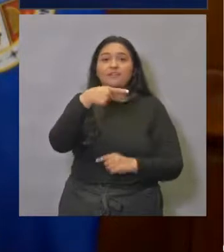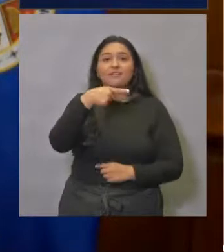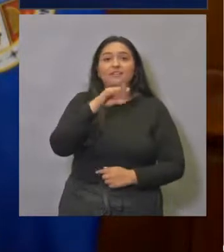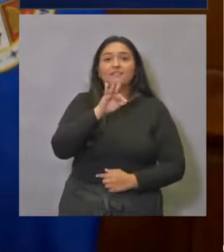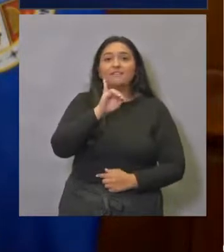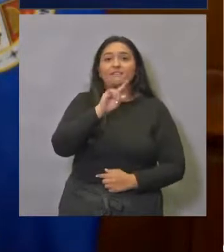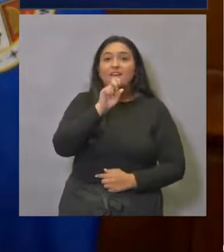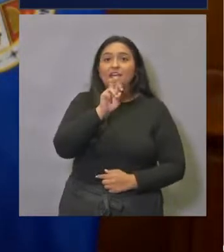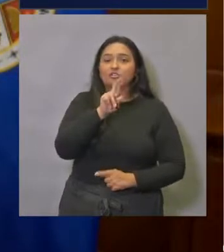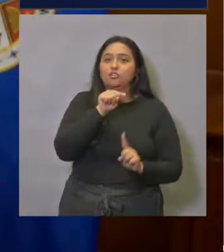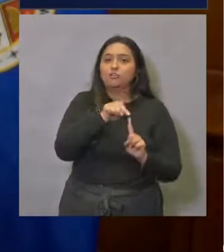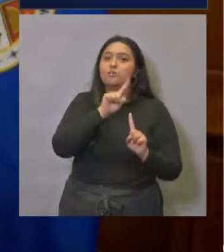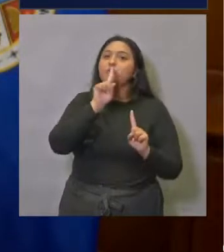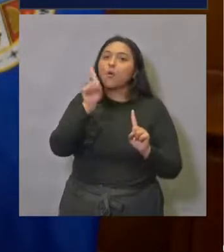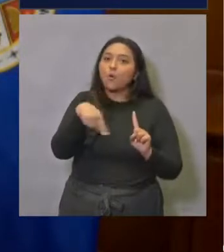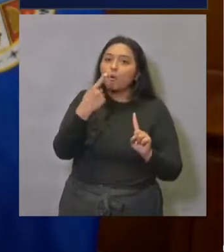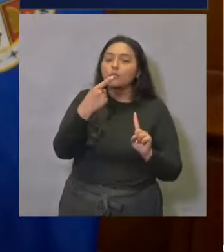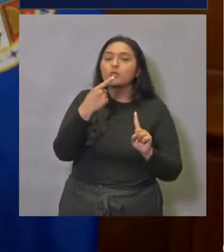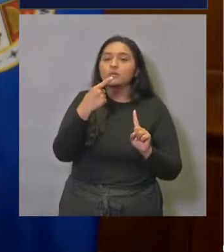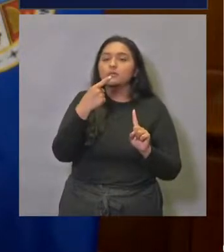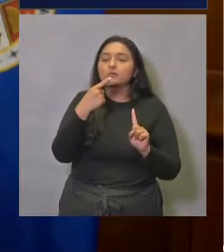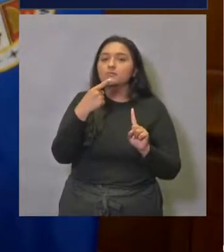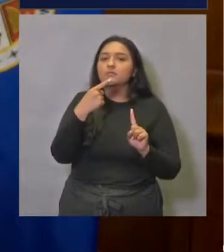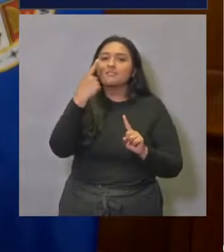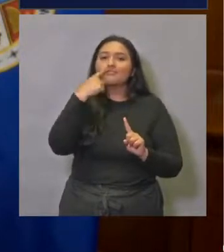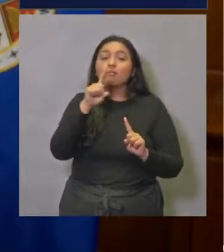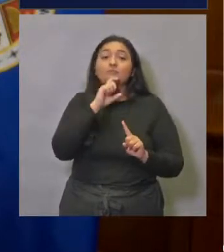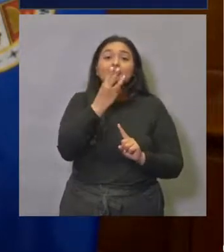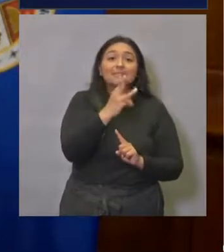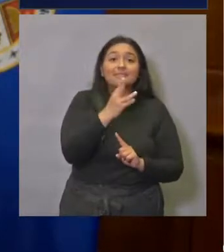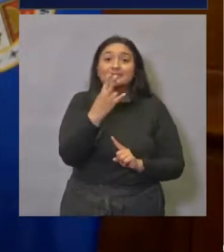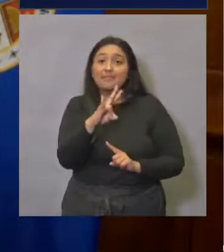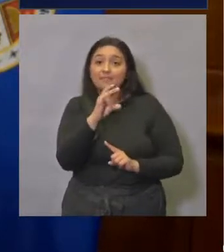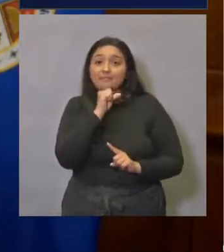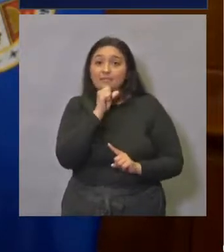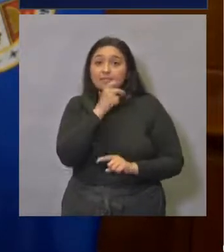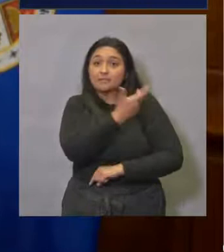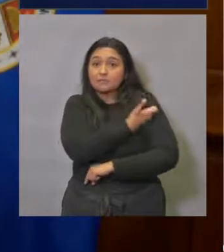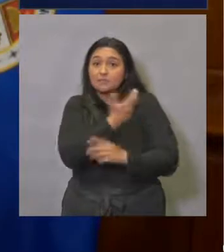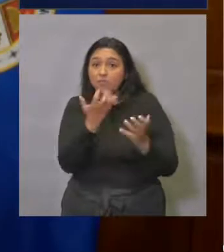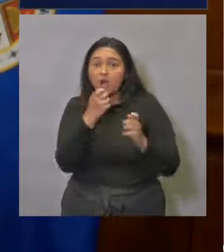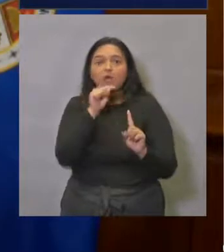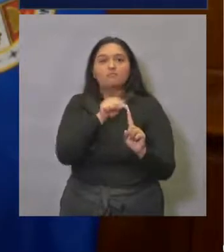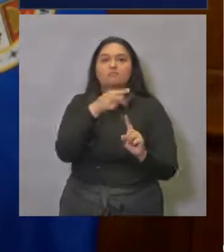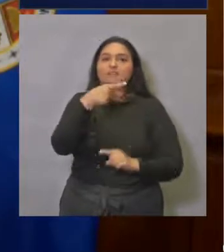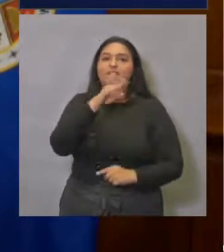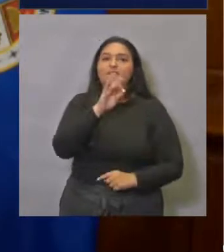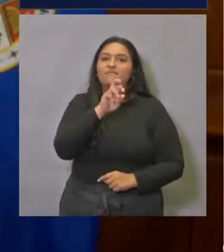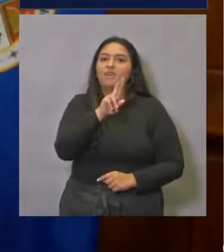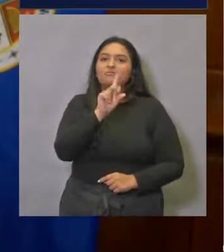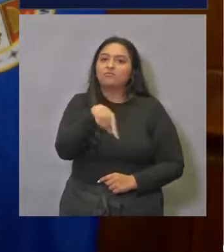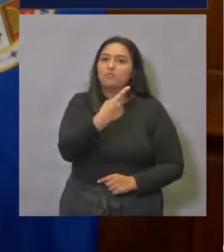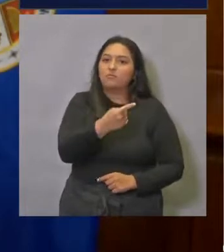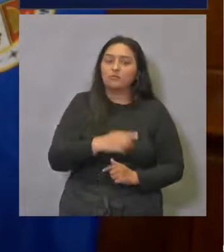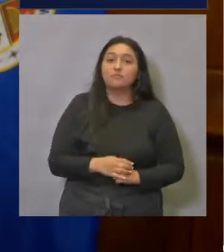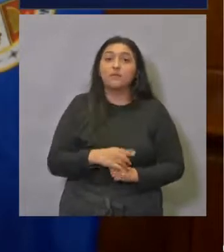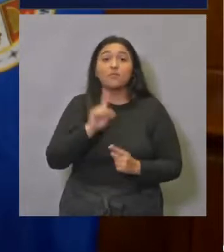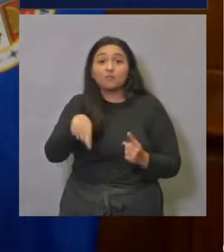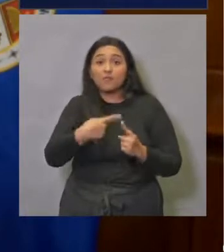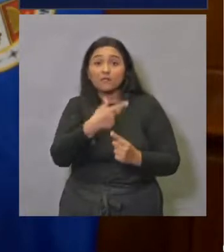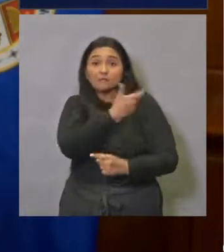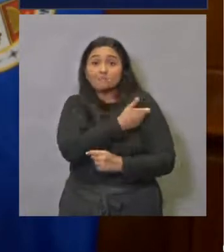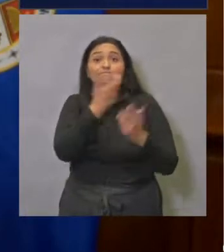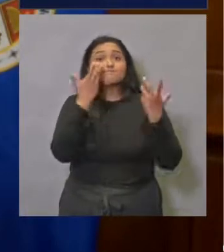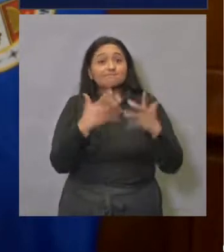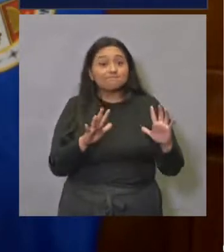available to those age 16 and 17. And once you're vaccinated, encourage your friends and loved ones, especially those who